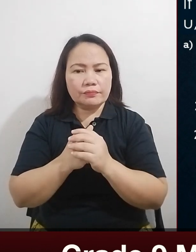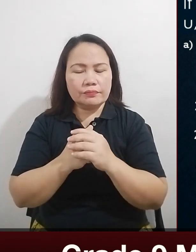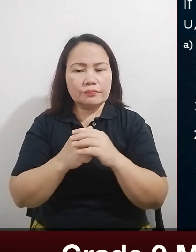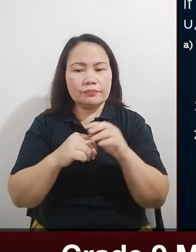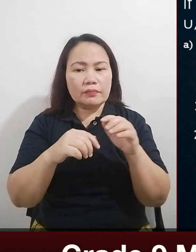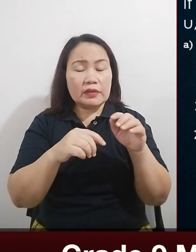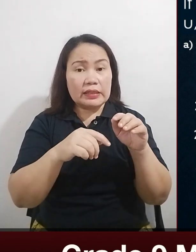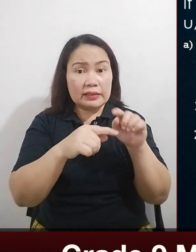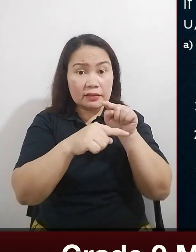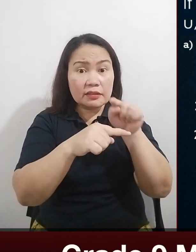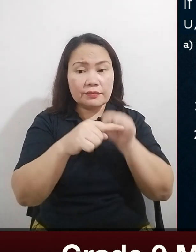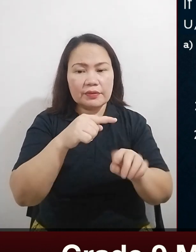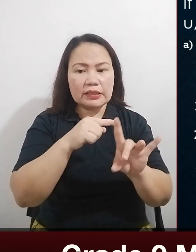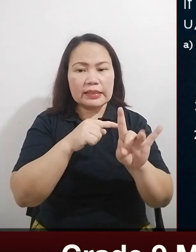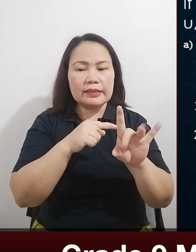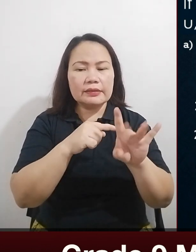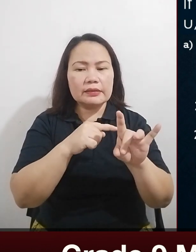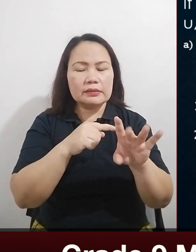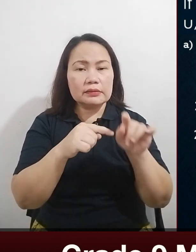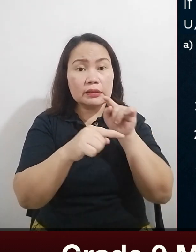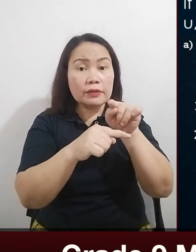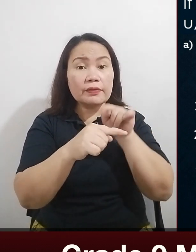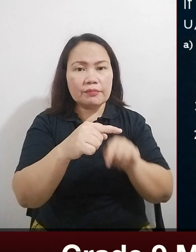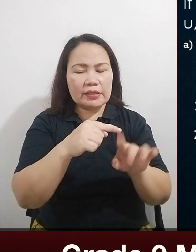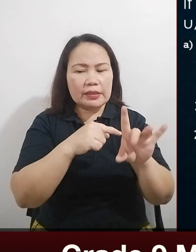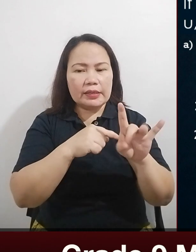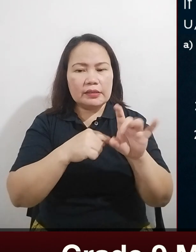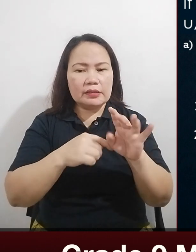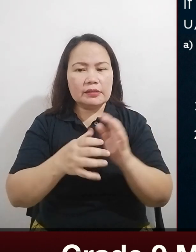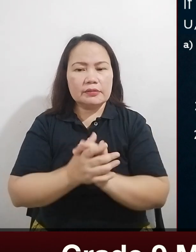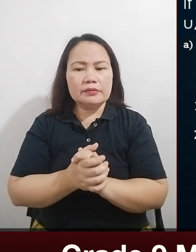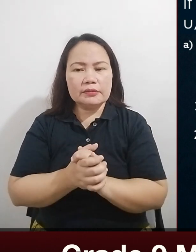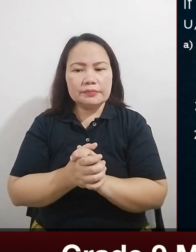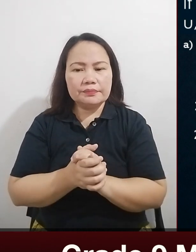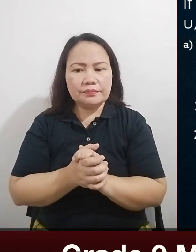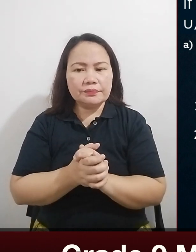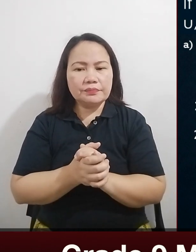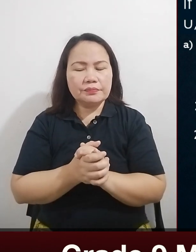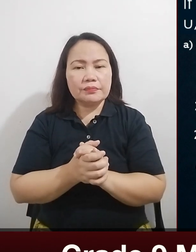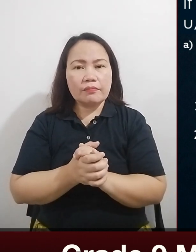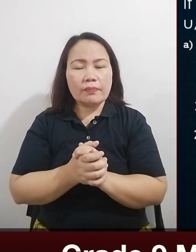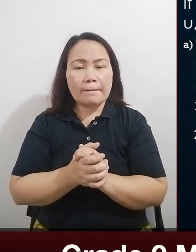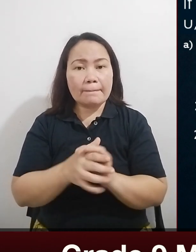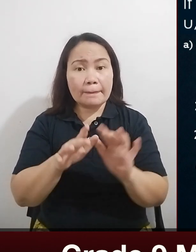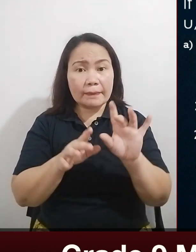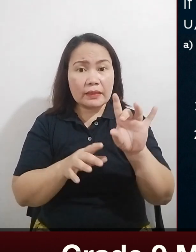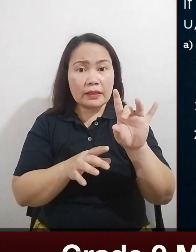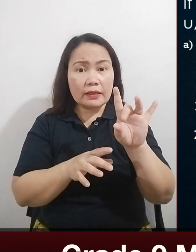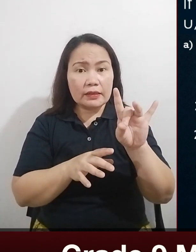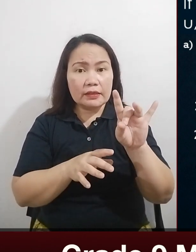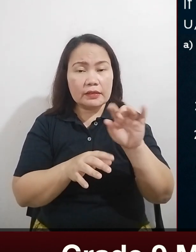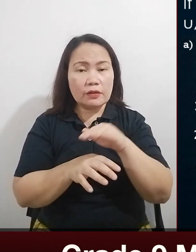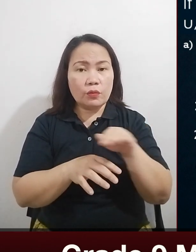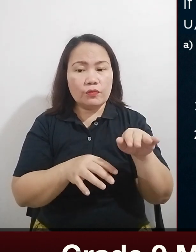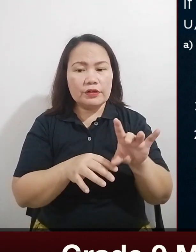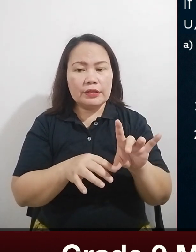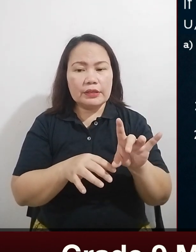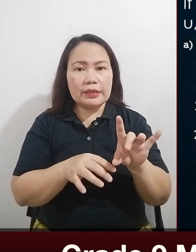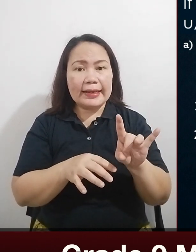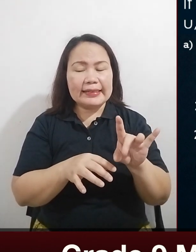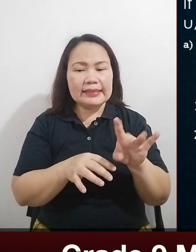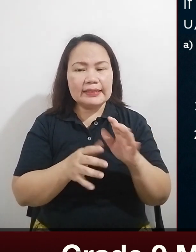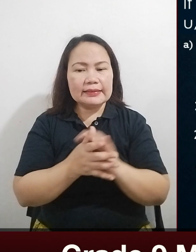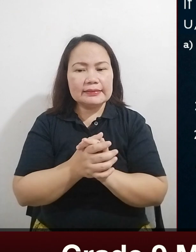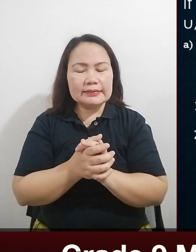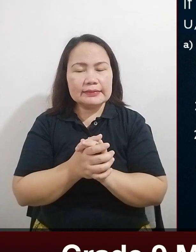that is 8. So para makuha natin yung k natin, divide both side by 18. So 8 over